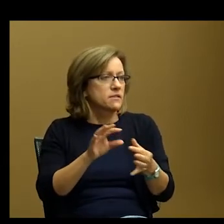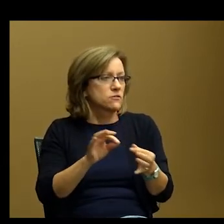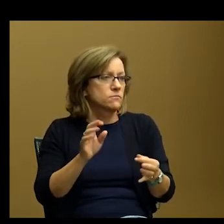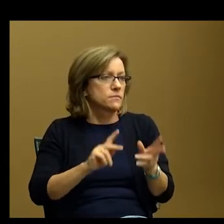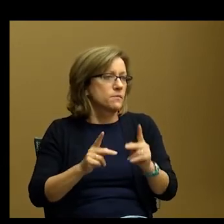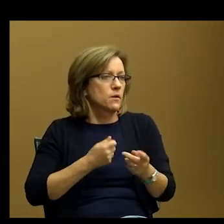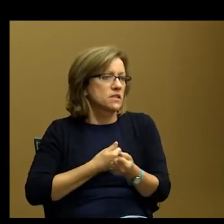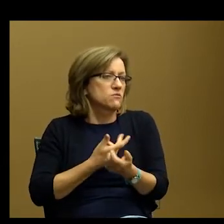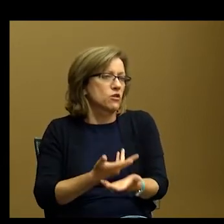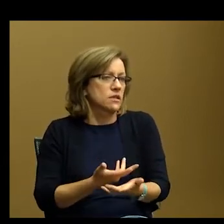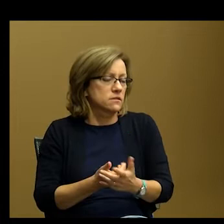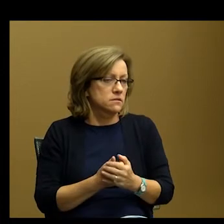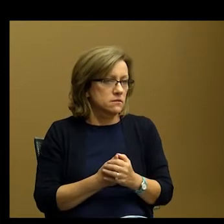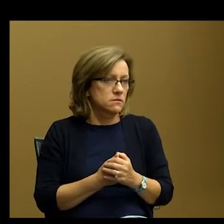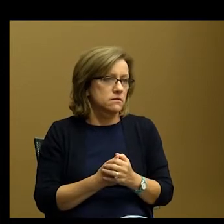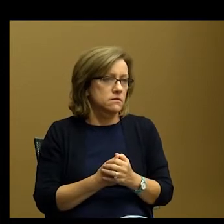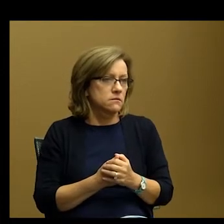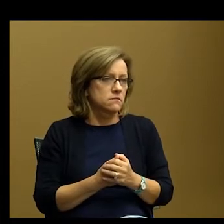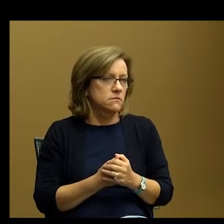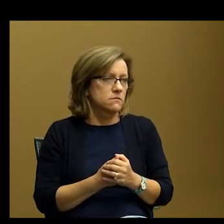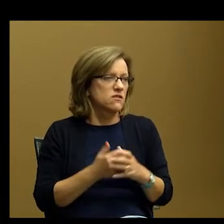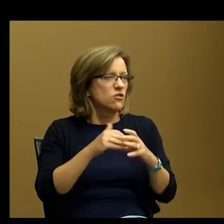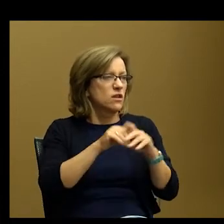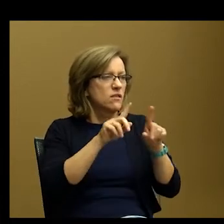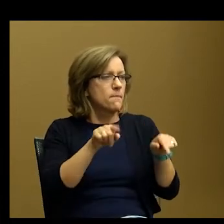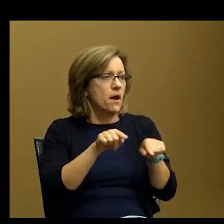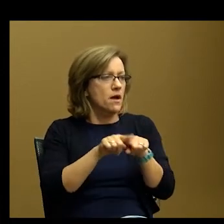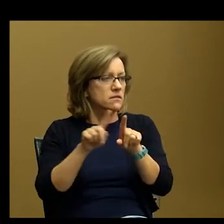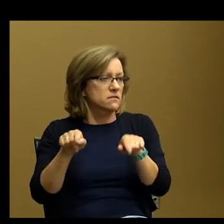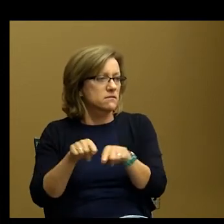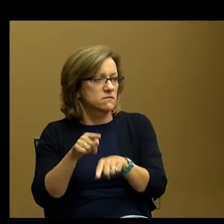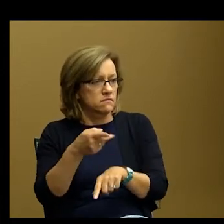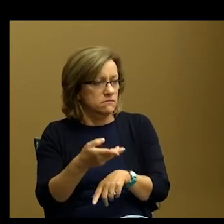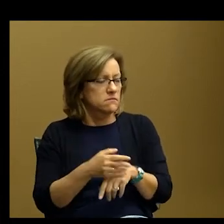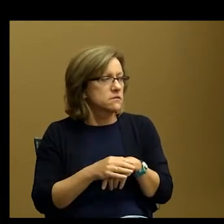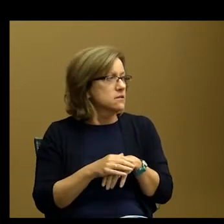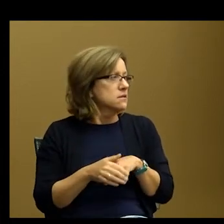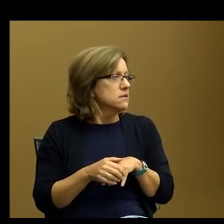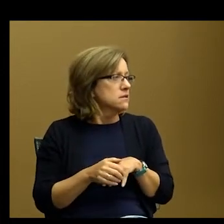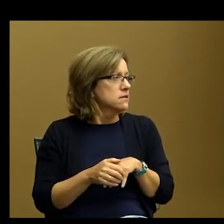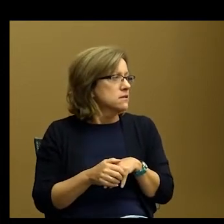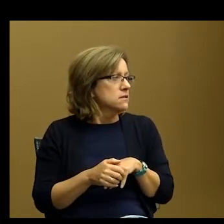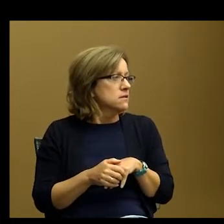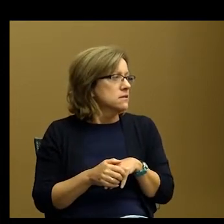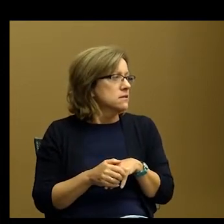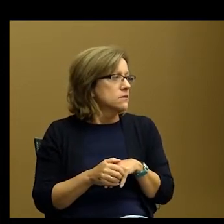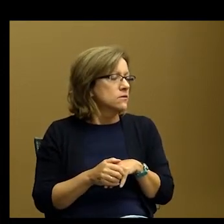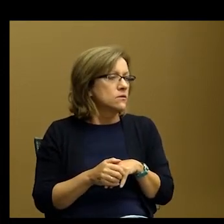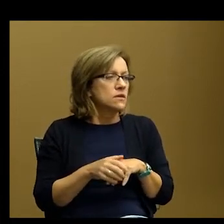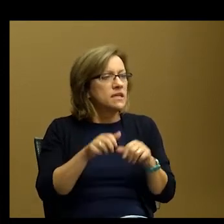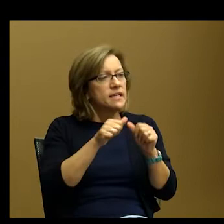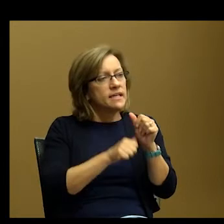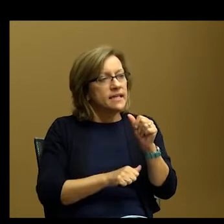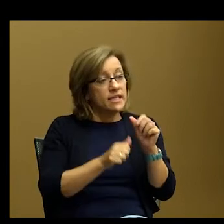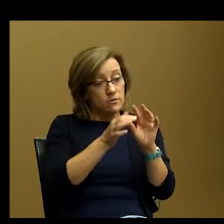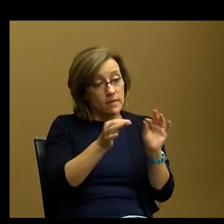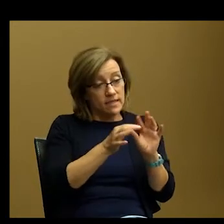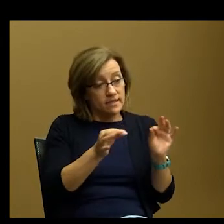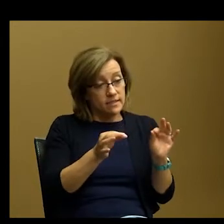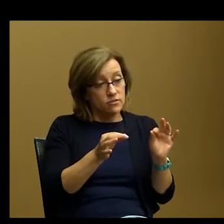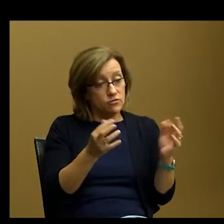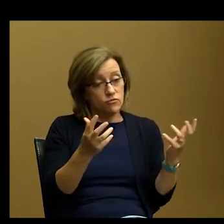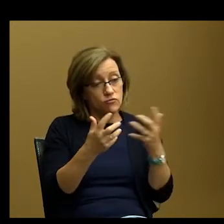express. And those are in these boxes. Each of these messages correspond with